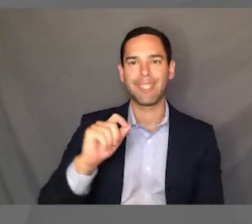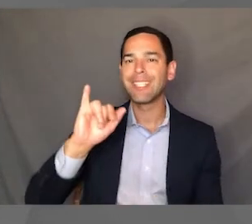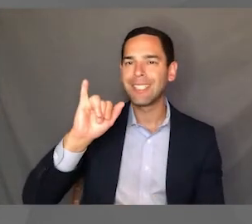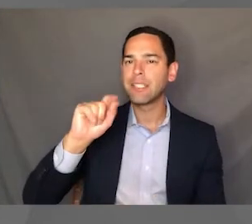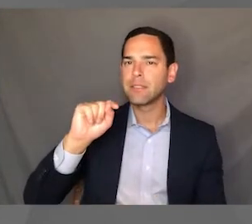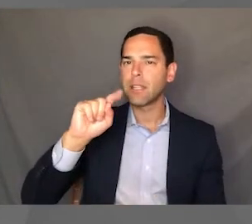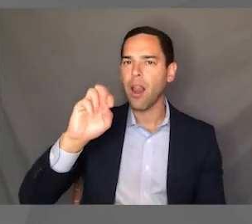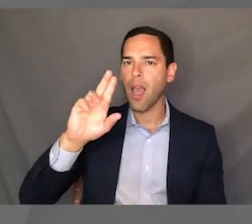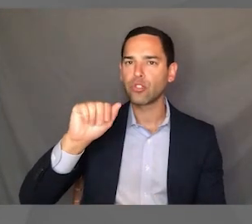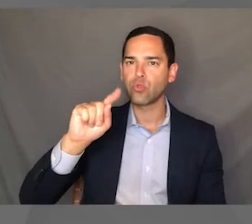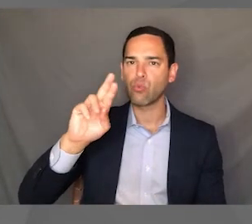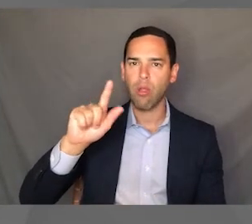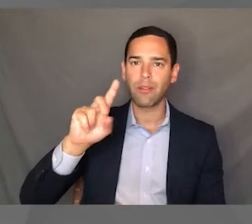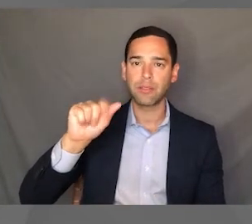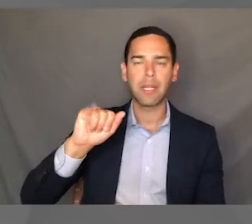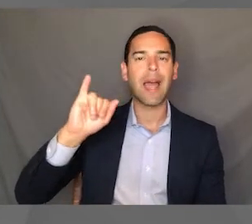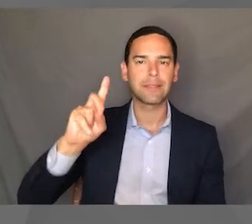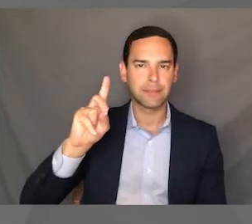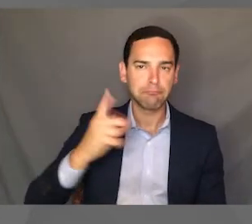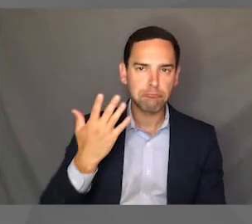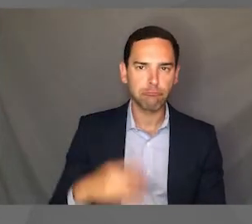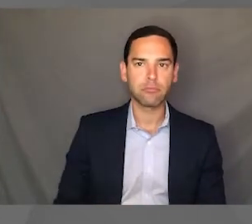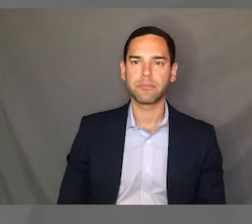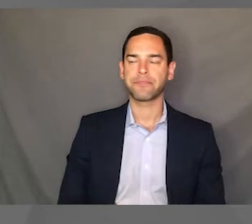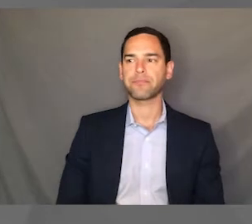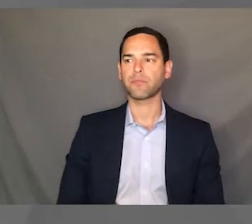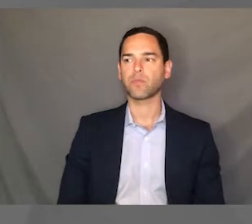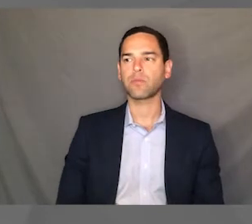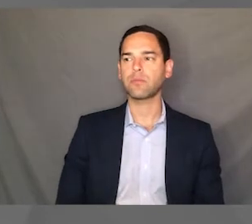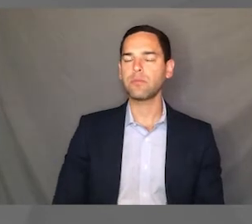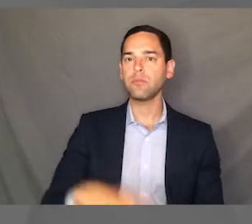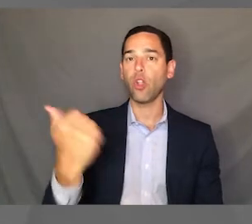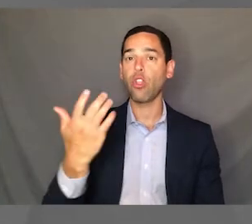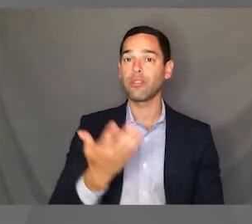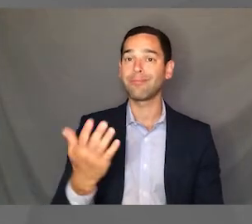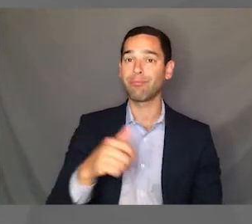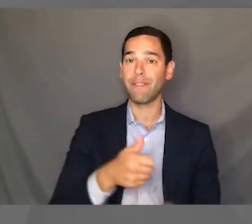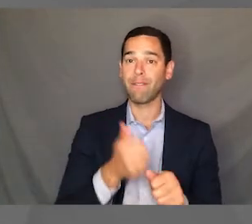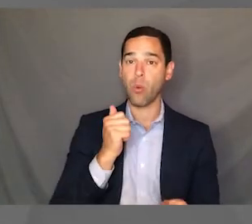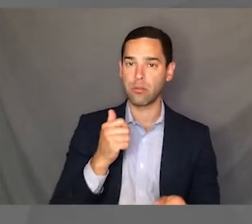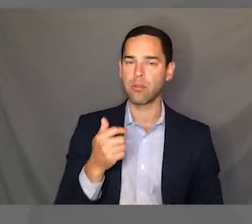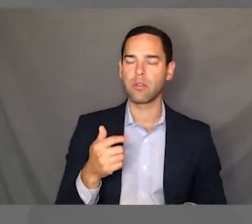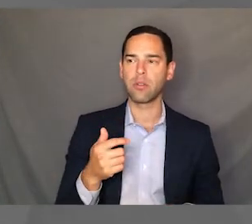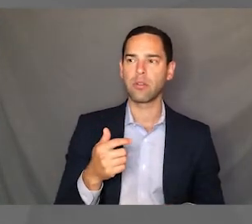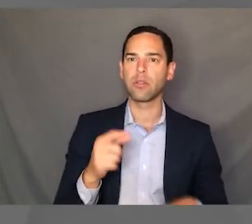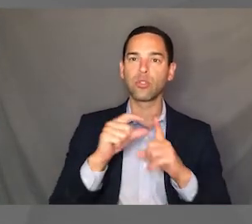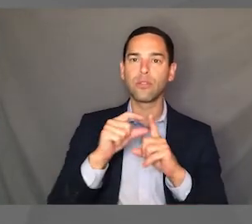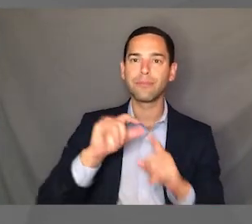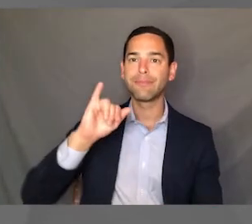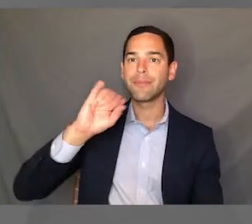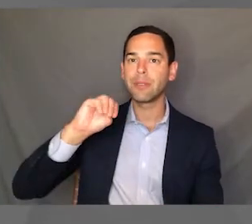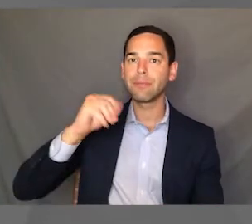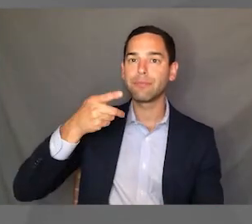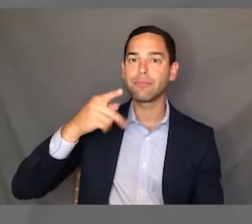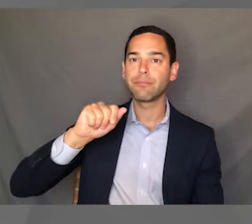become the phrasing. Another big piece of it is, we'll talk about this more here in a moment, is the idea of the term impaired or having some